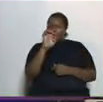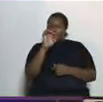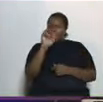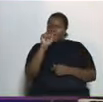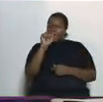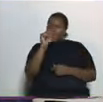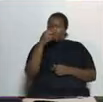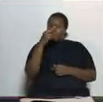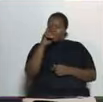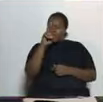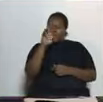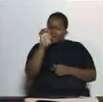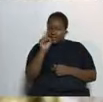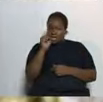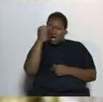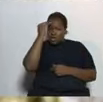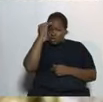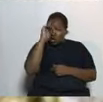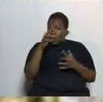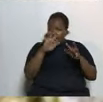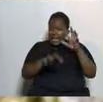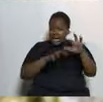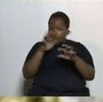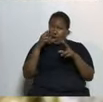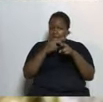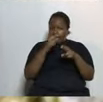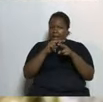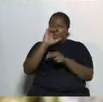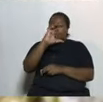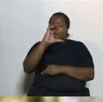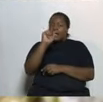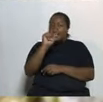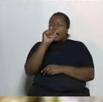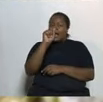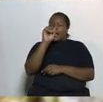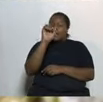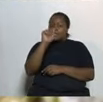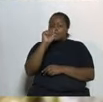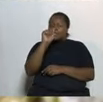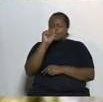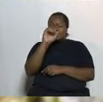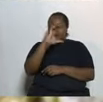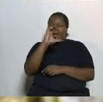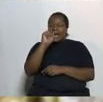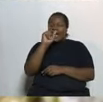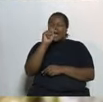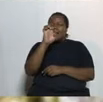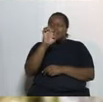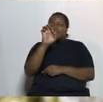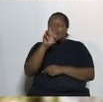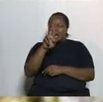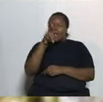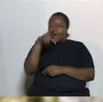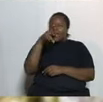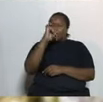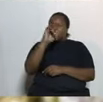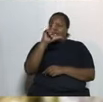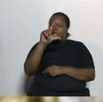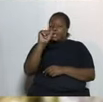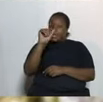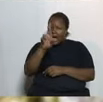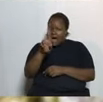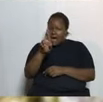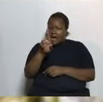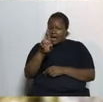called a caterpillar here? Do you know what that is? Give me that word, David. Give me that word. Come on up. Give me that word, caterpillar. I need to say that in